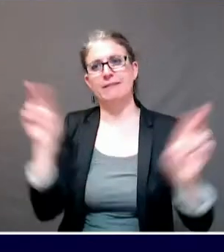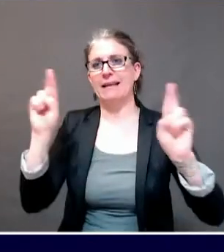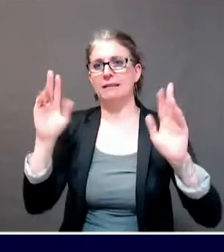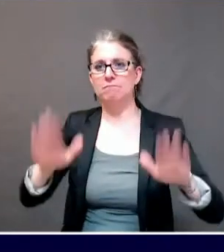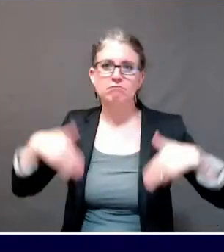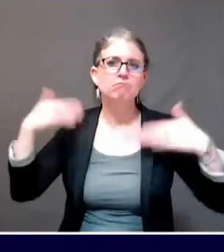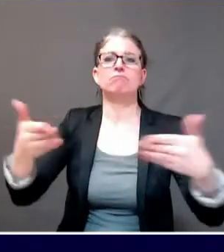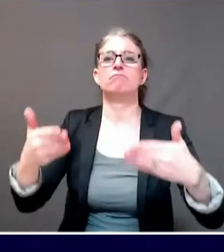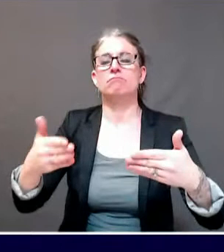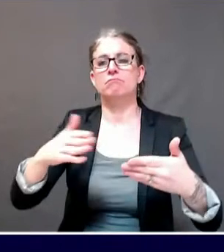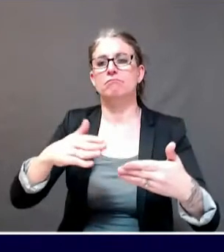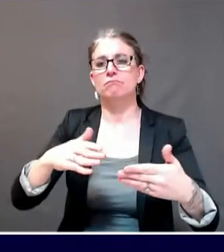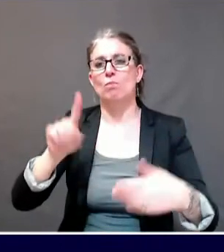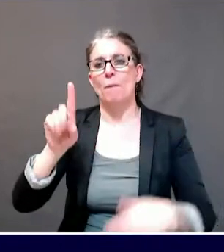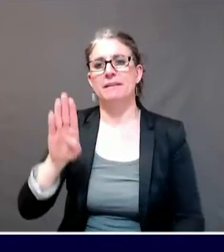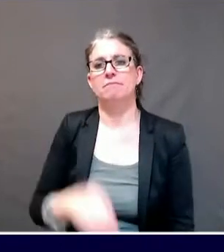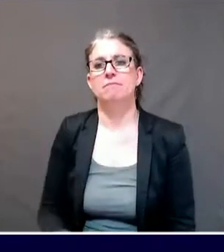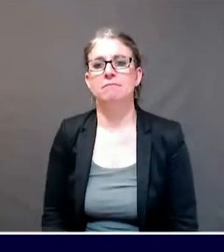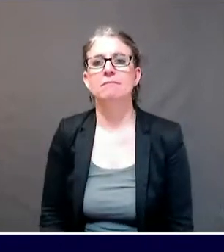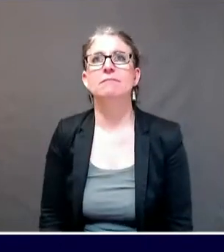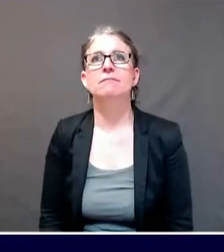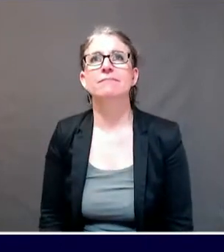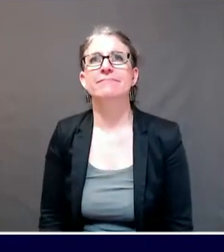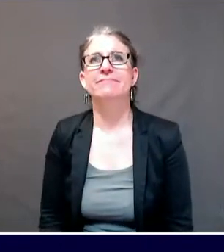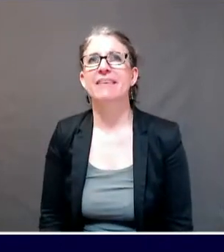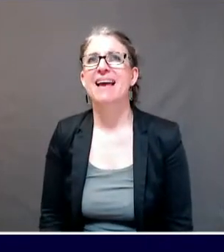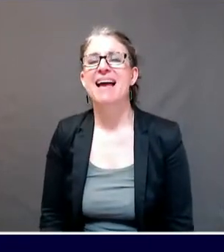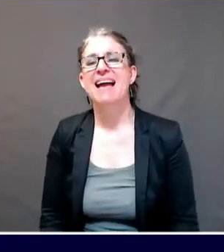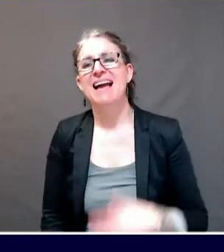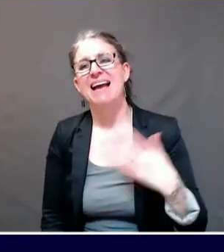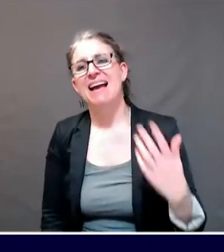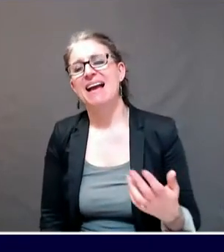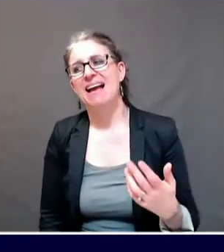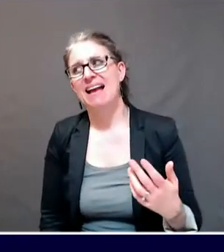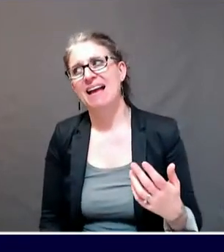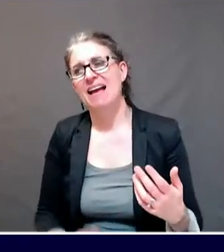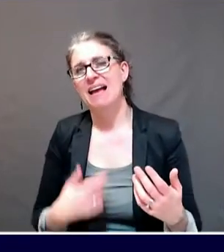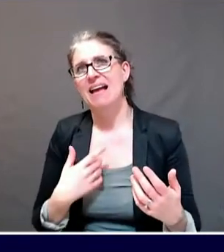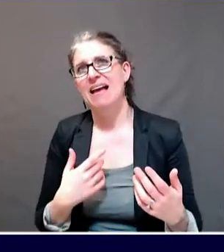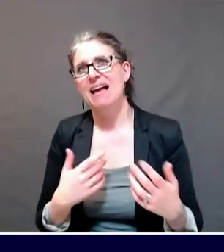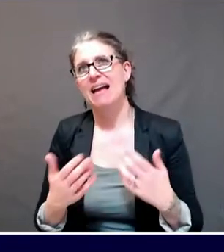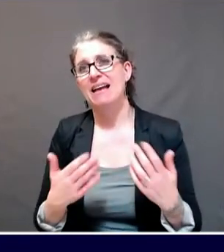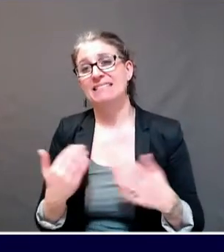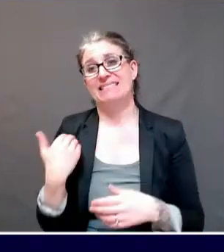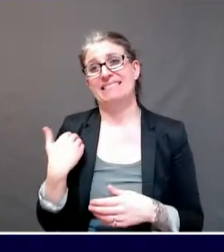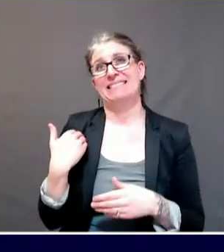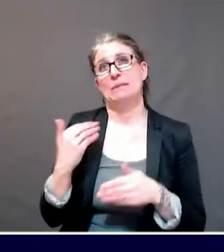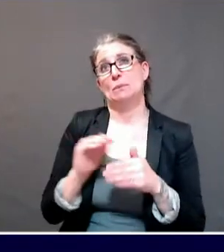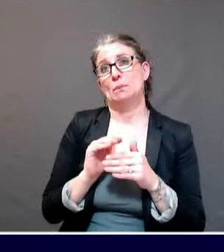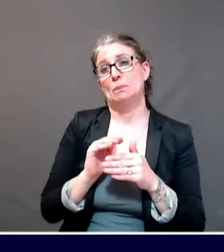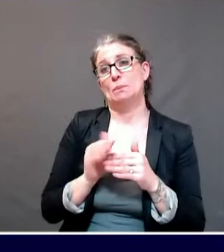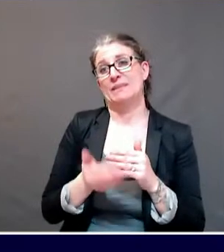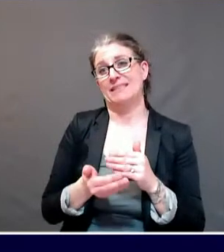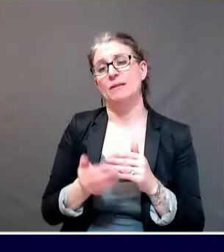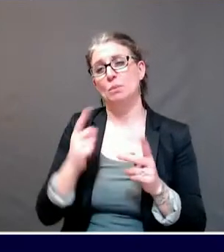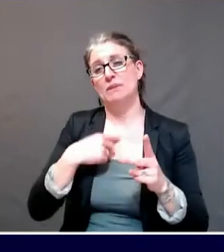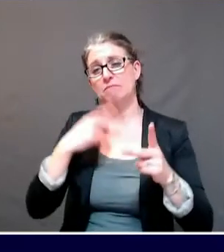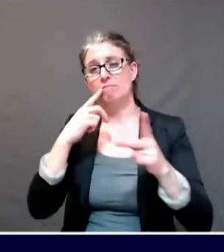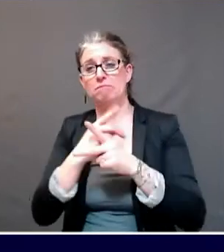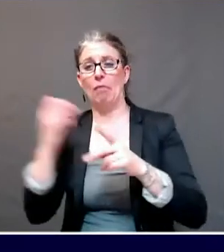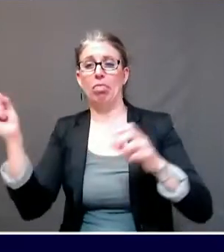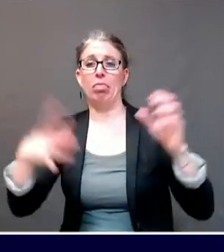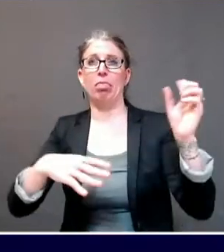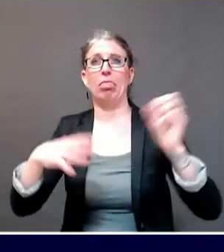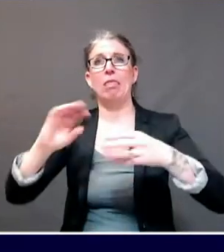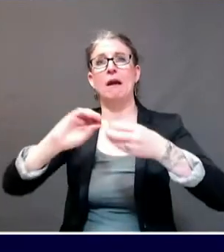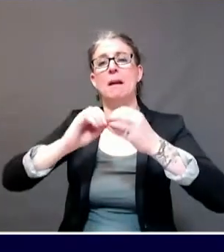too much on this, but spent a lot of time over the weekend working on models to help think through that exact same thing.